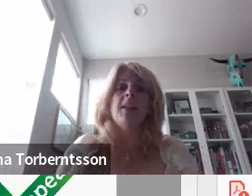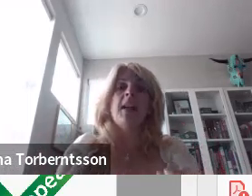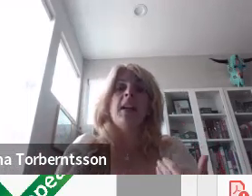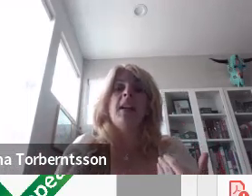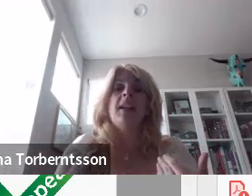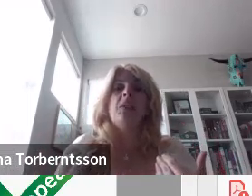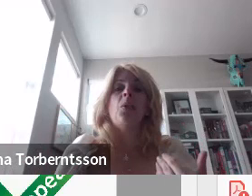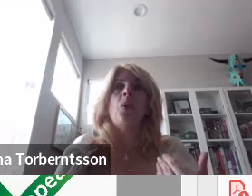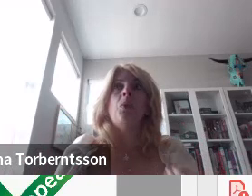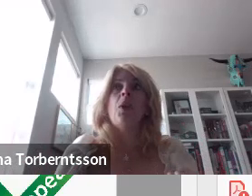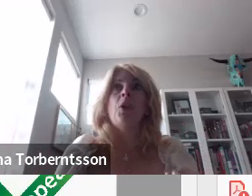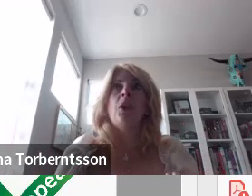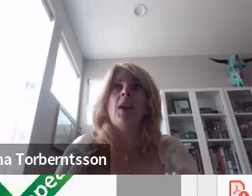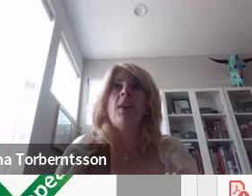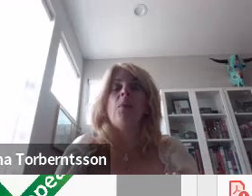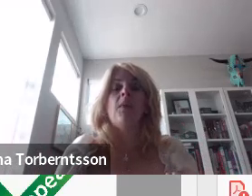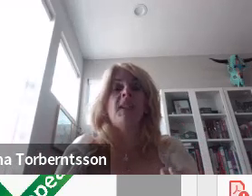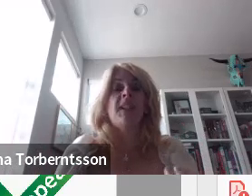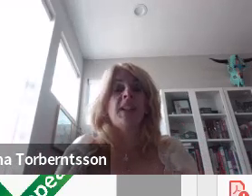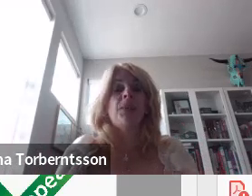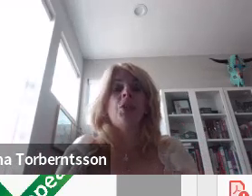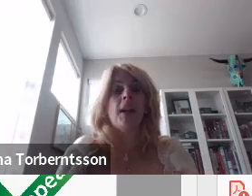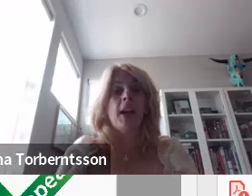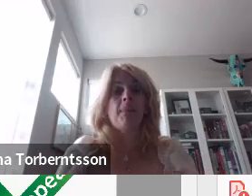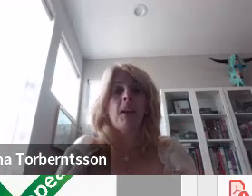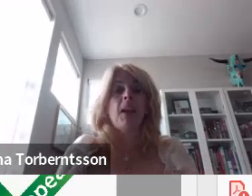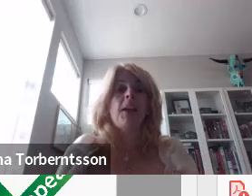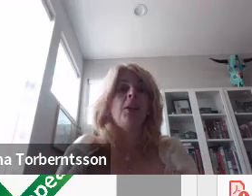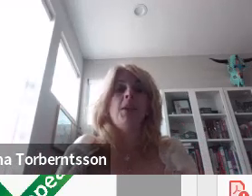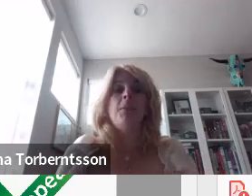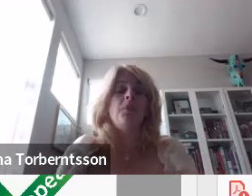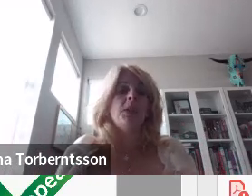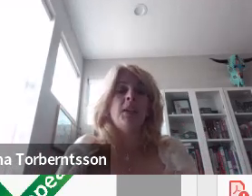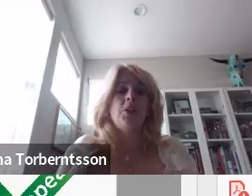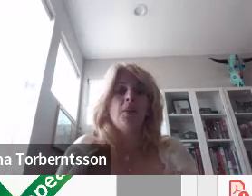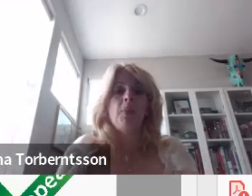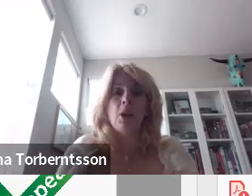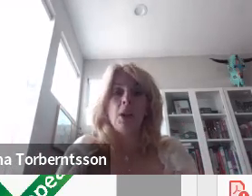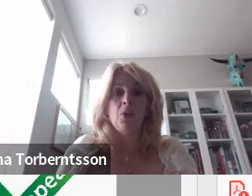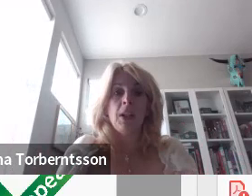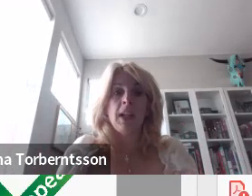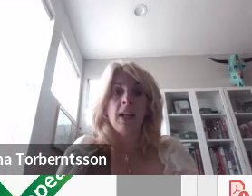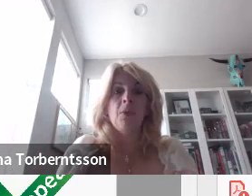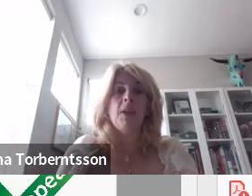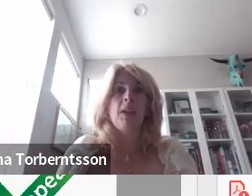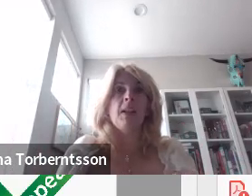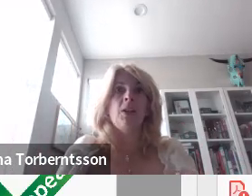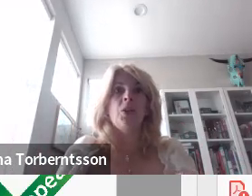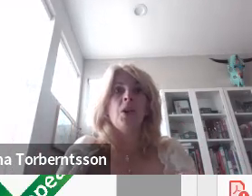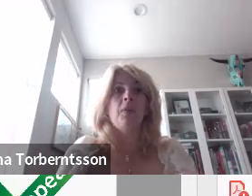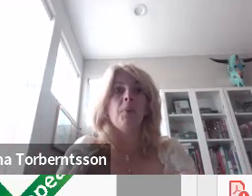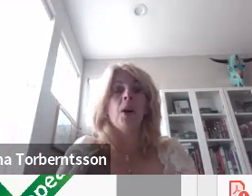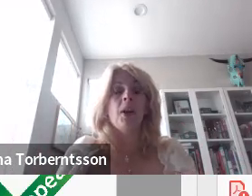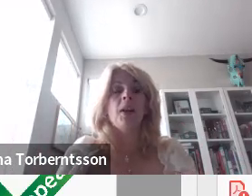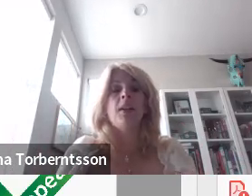question is which one are you going to have more of a successful shot at? And that could be just the nature of the market you're looking at. It could be the